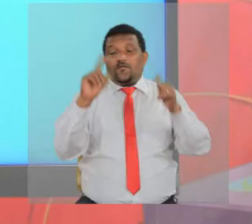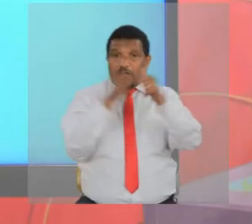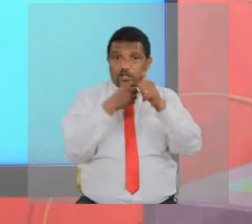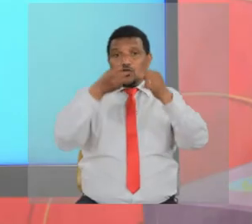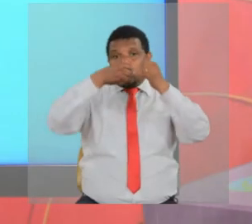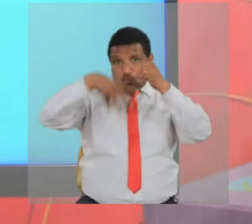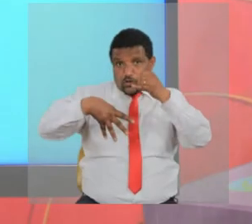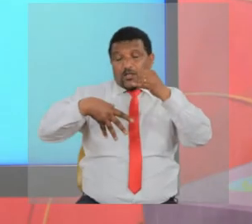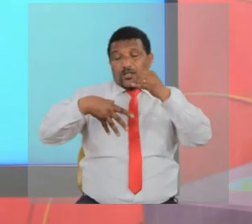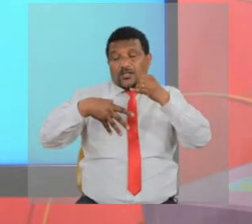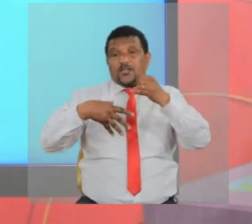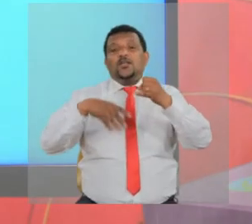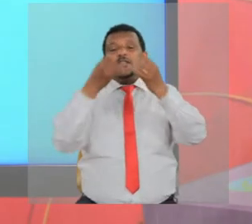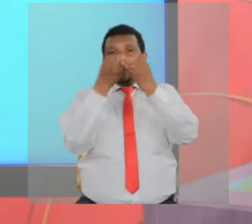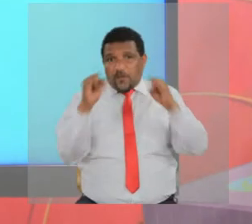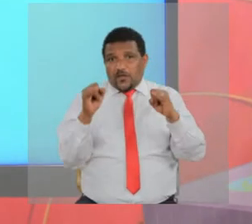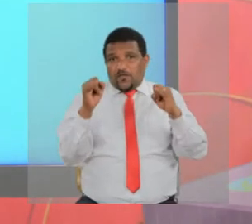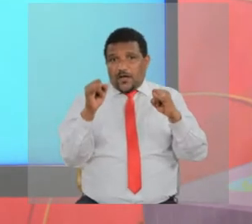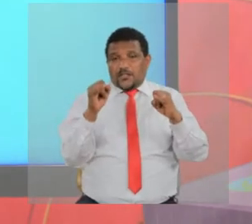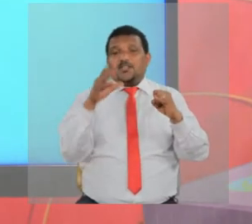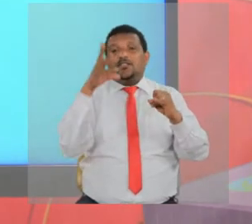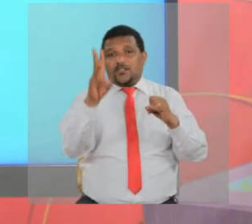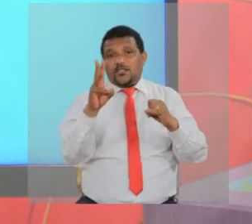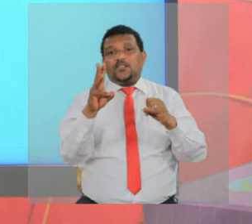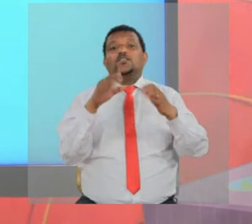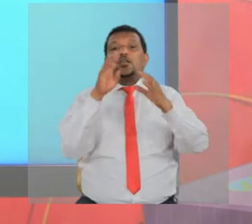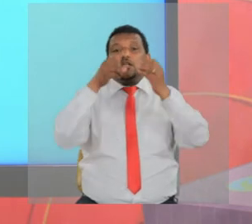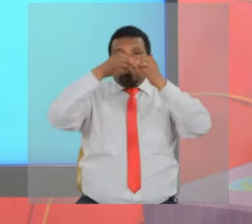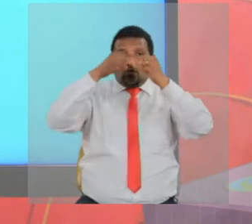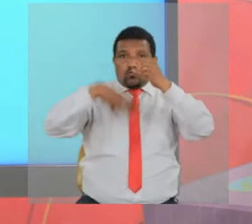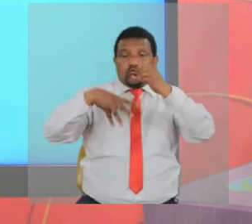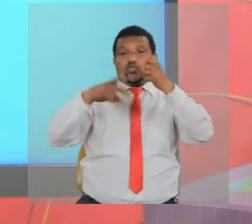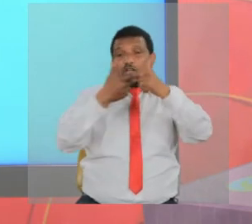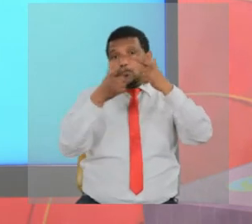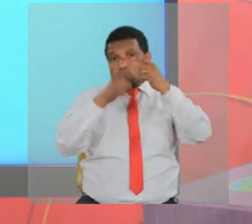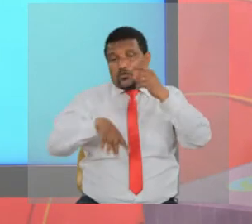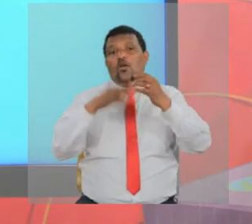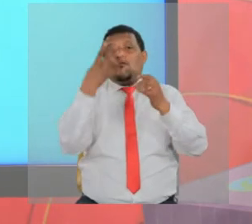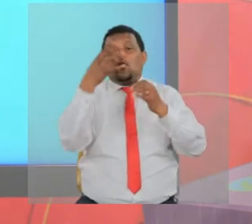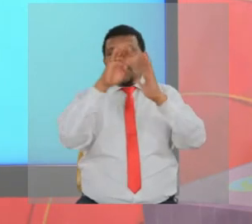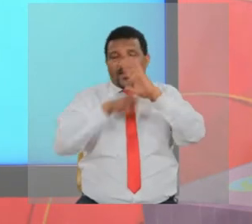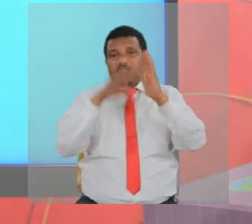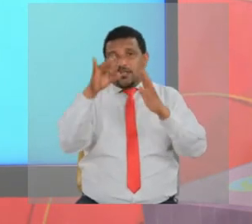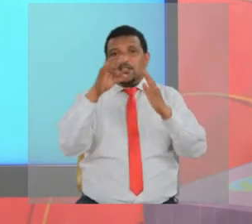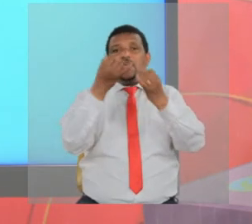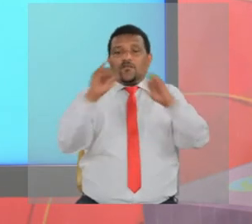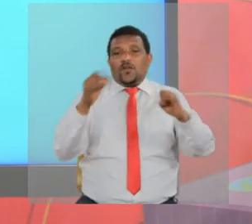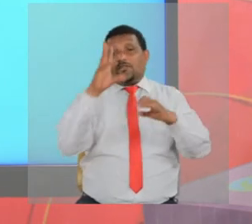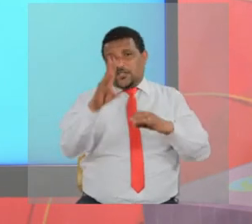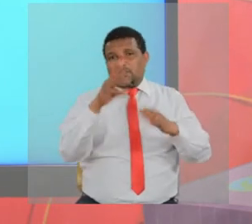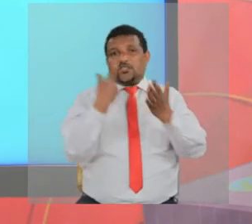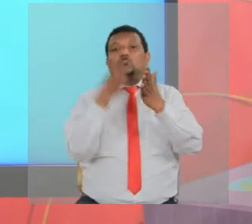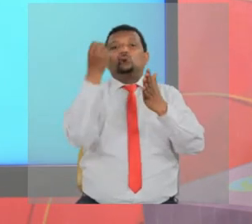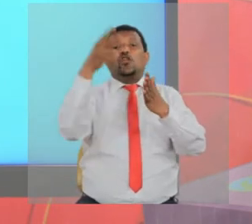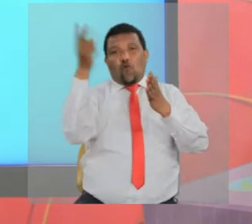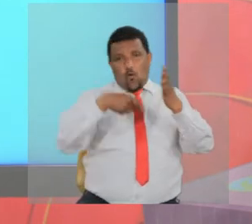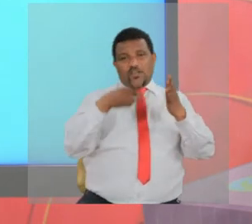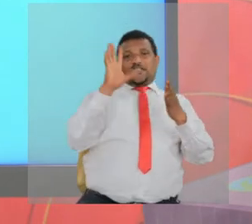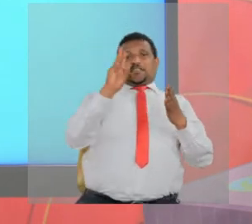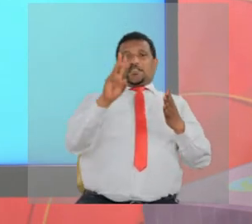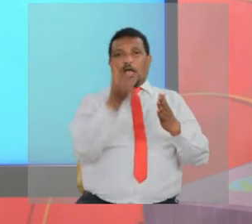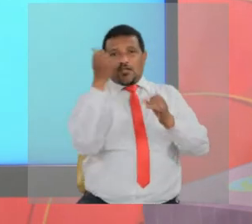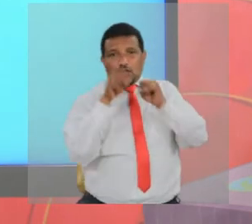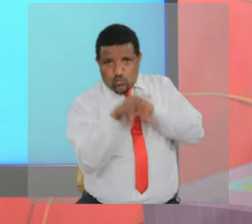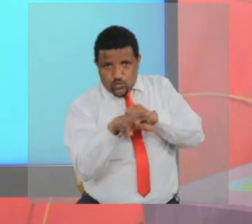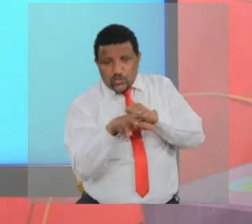8 divided by 6, and the second root is 4 minus 8 divided by 6. Now this is 12 over 6, and the other